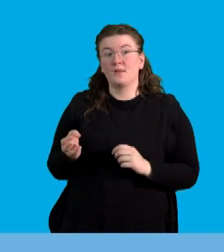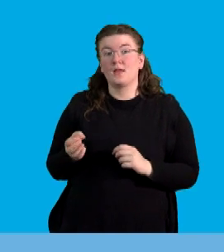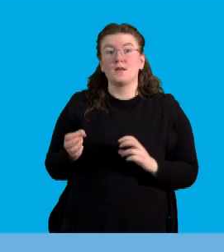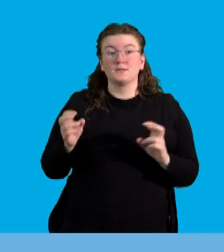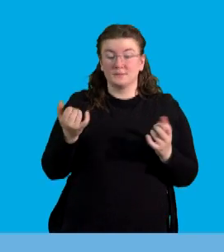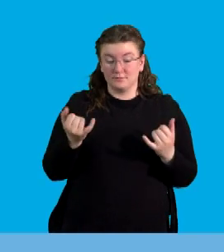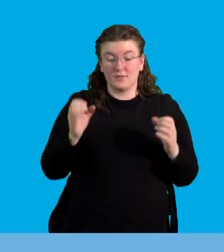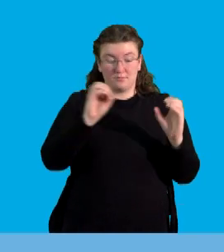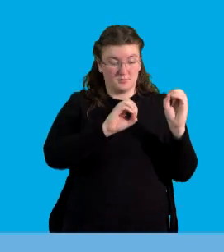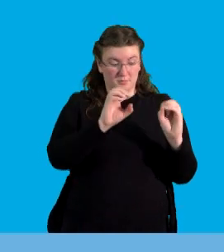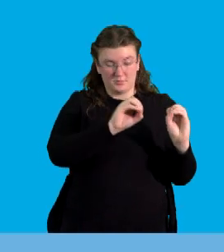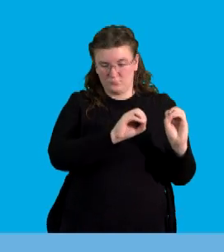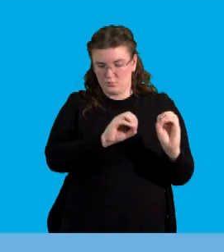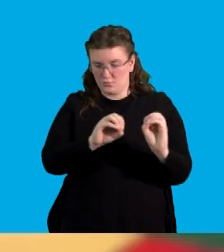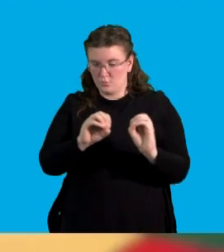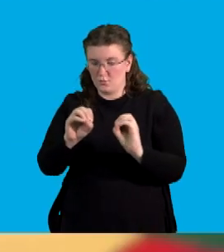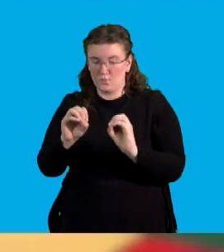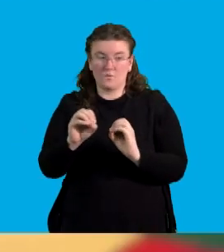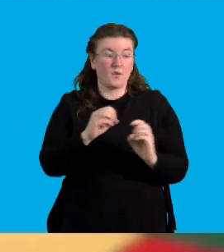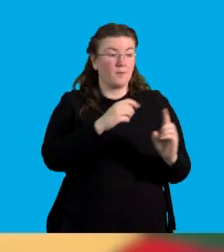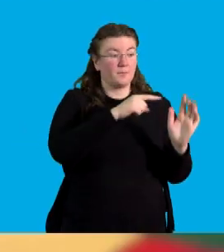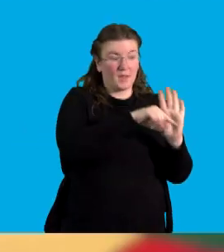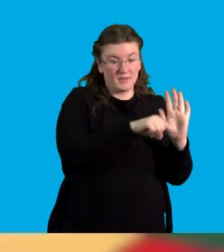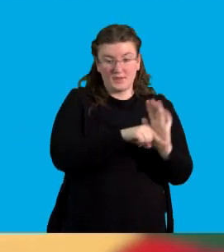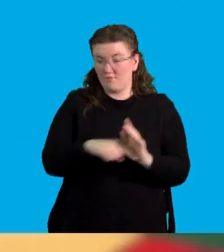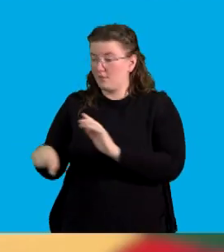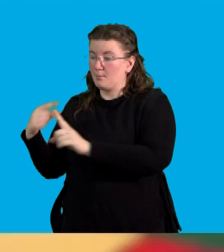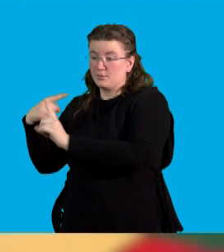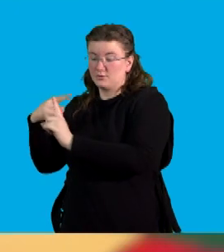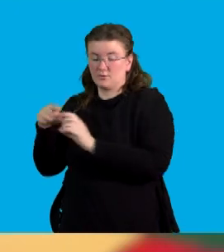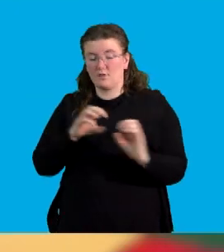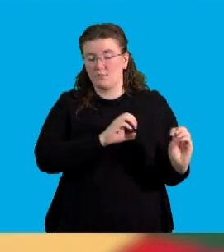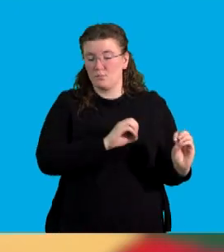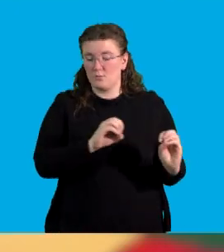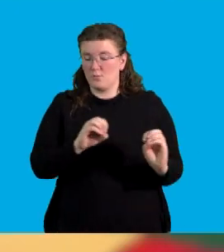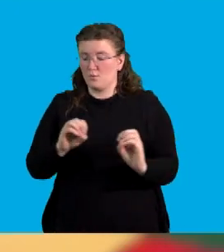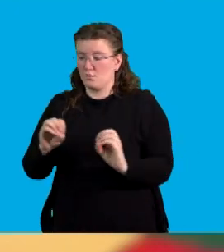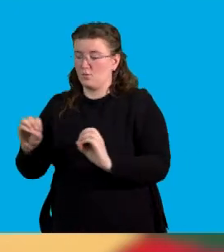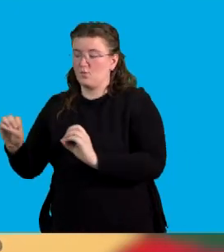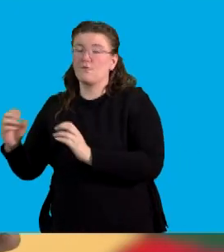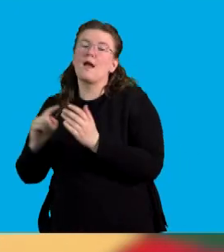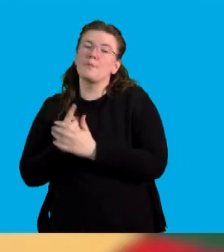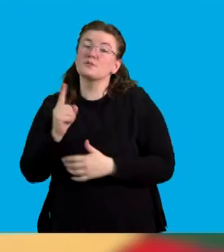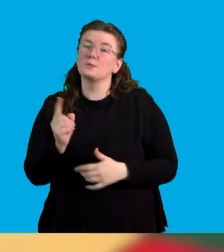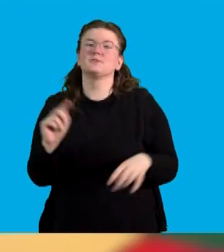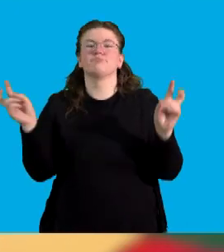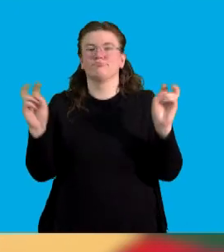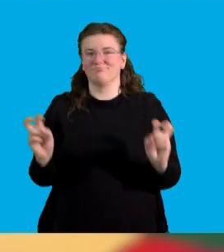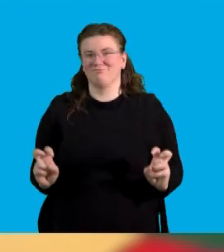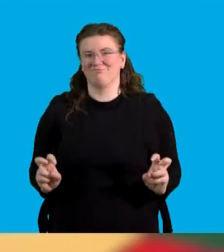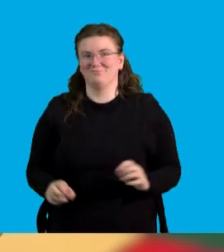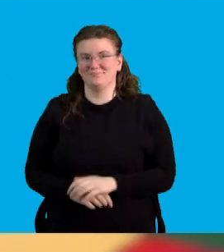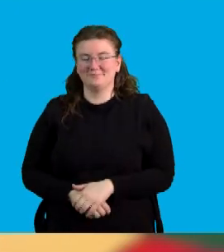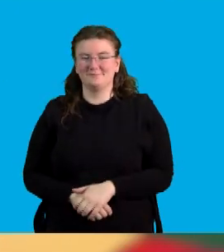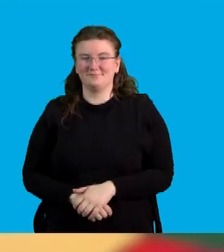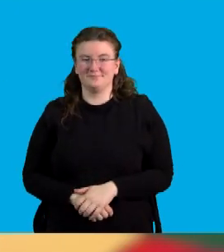electrons are moving towards the positive terminal, away from the negative terminal, that generates our electric current.